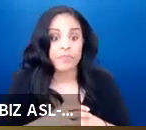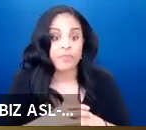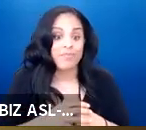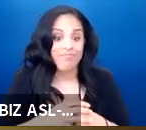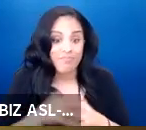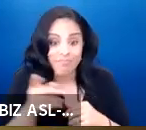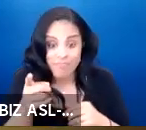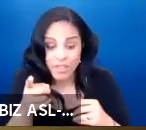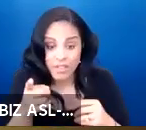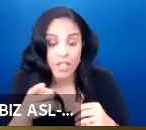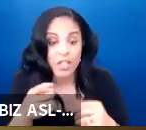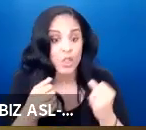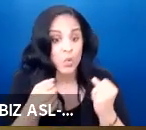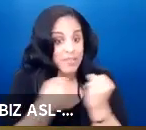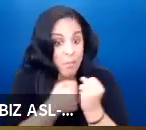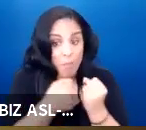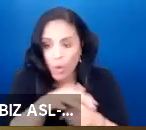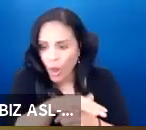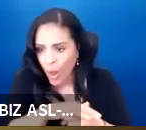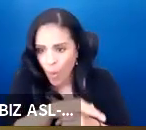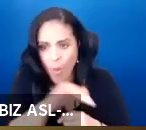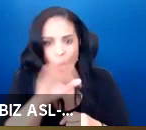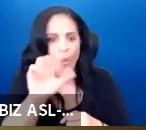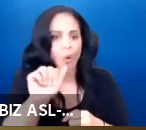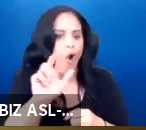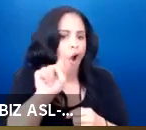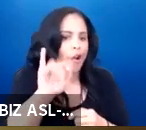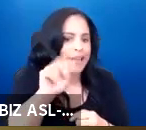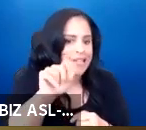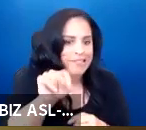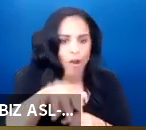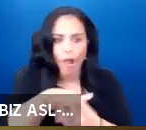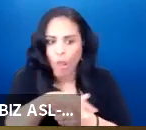support the local artists in your local theaters,